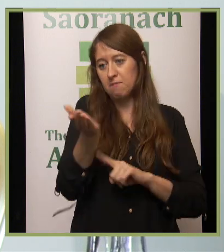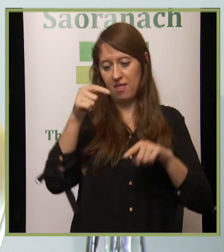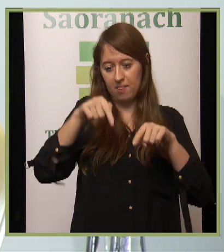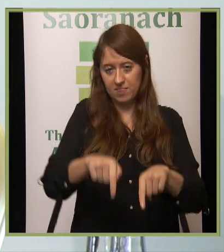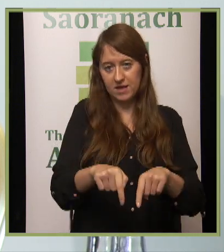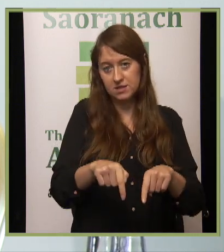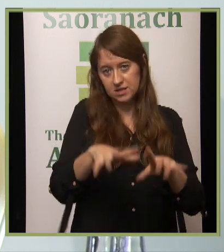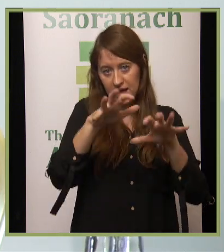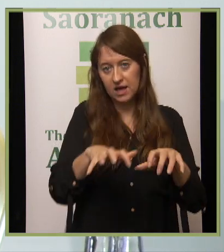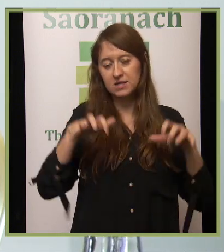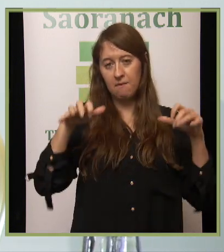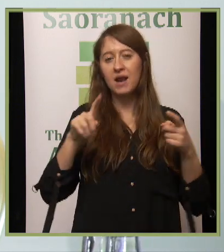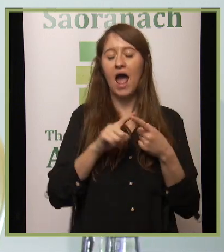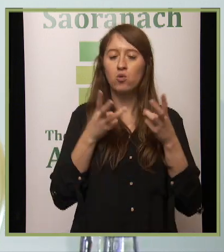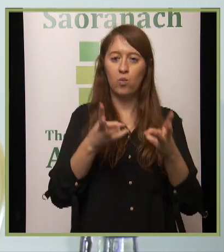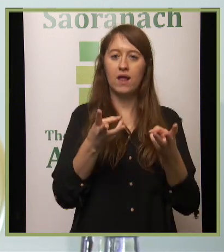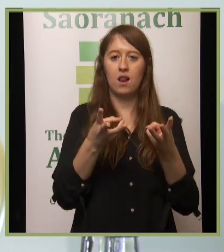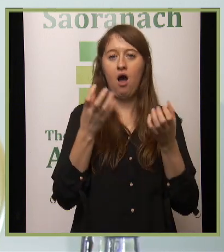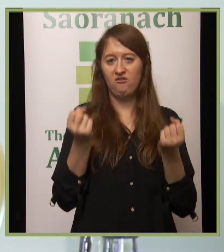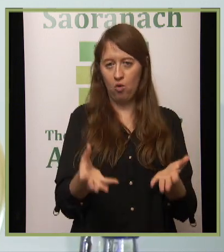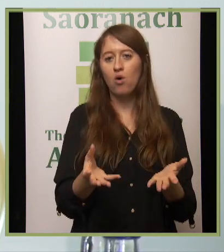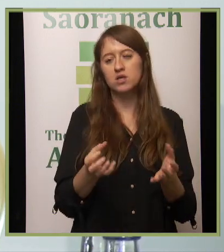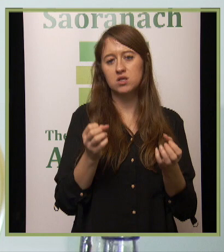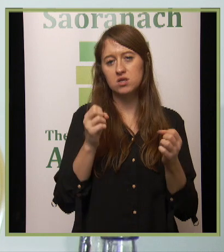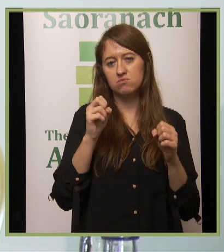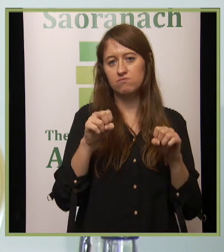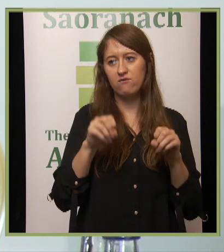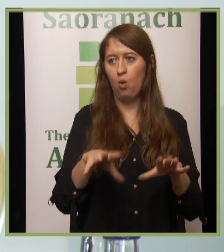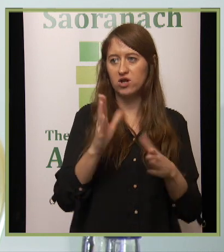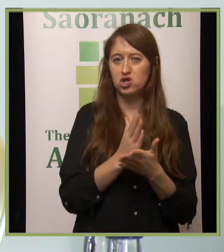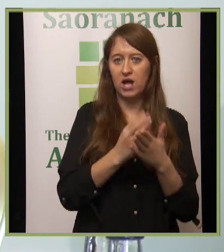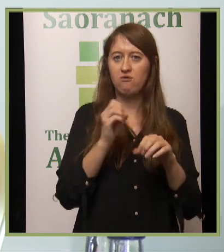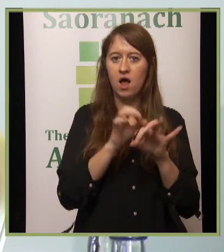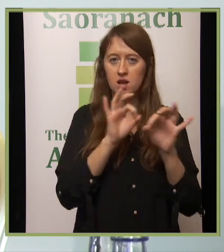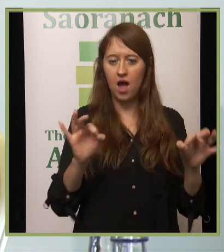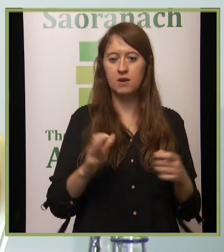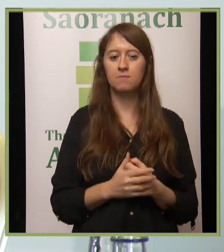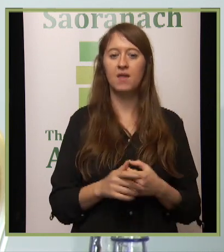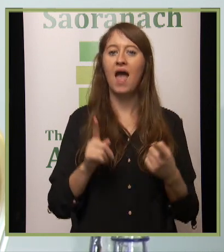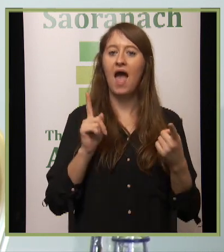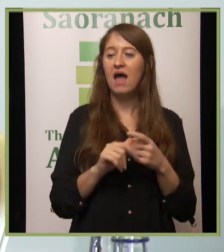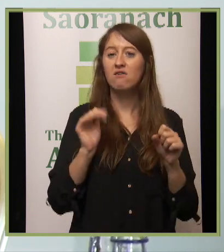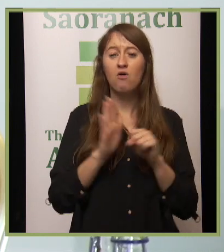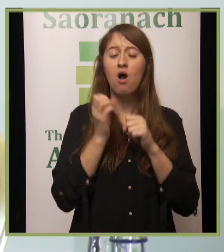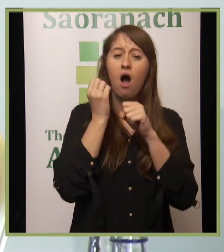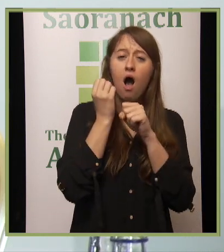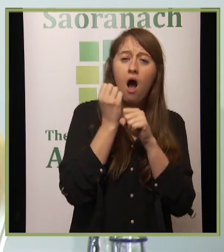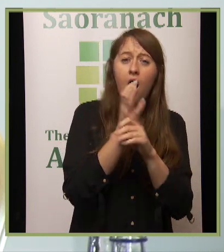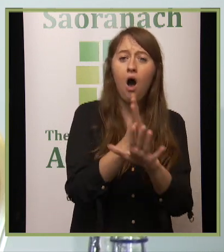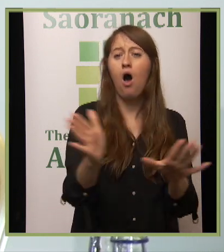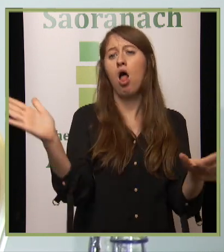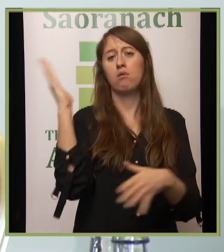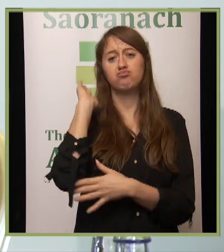shared as part of the outcomes, or they're already shared online. And also to all of the presenters